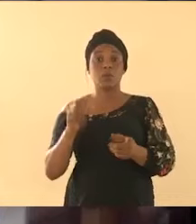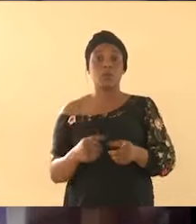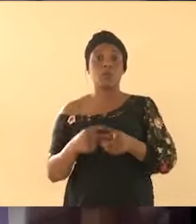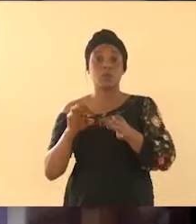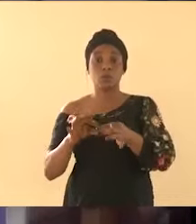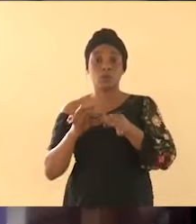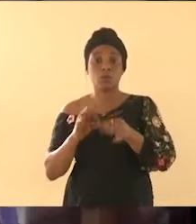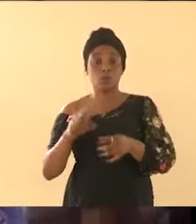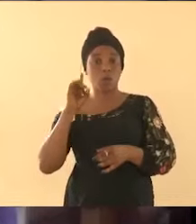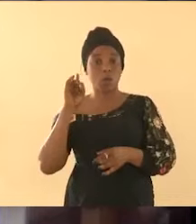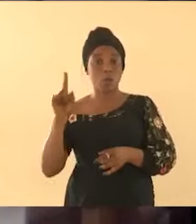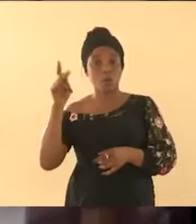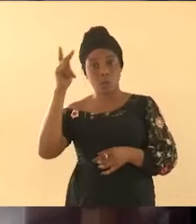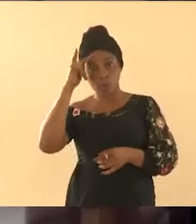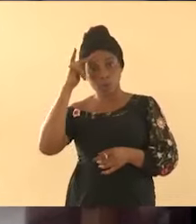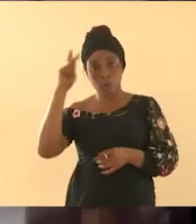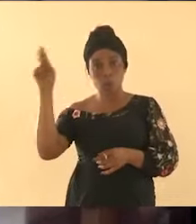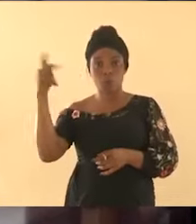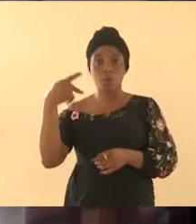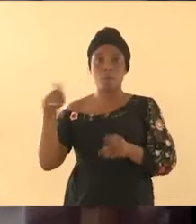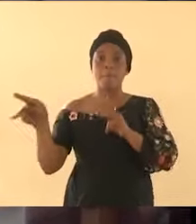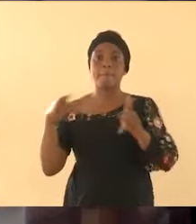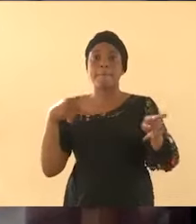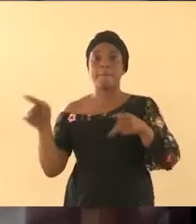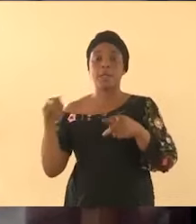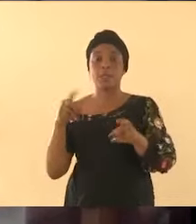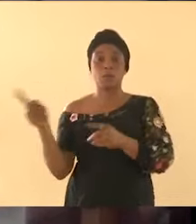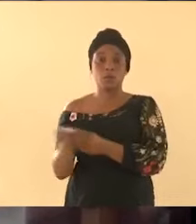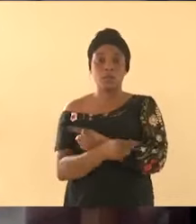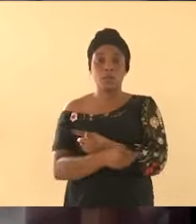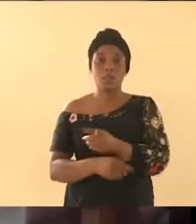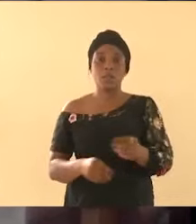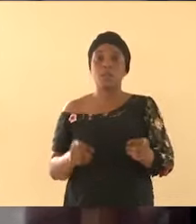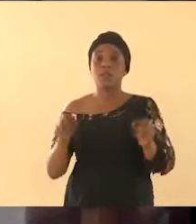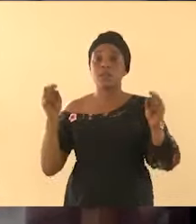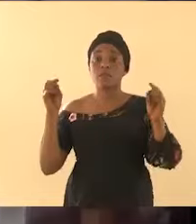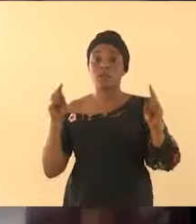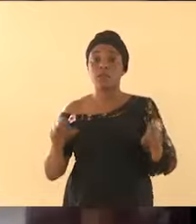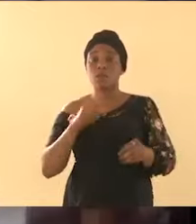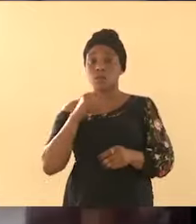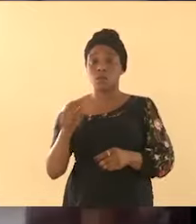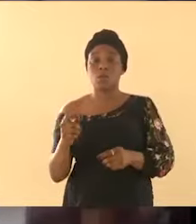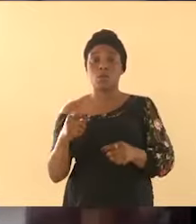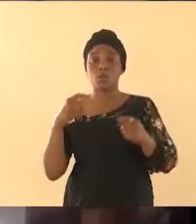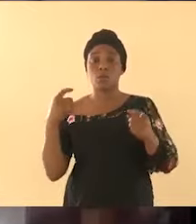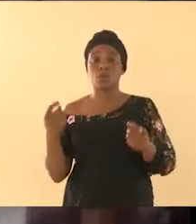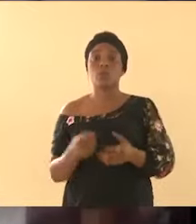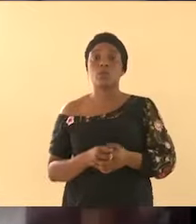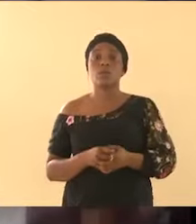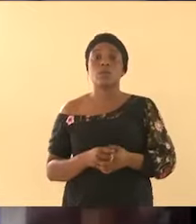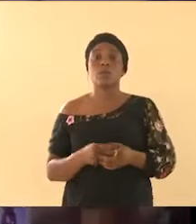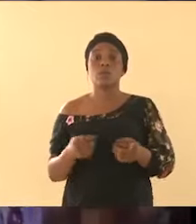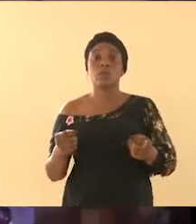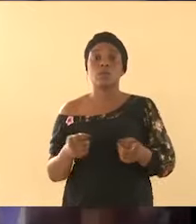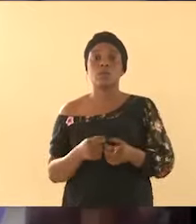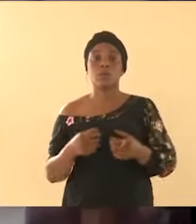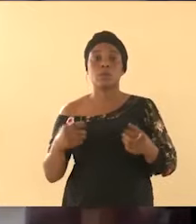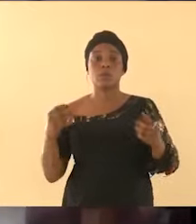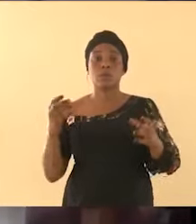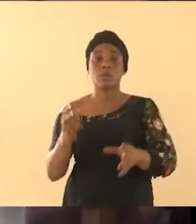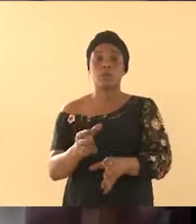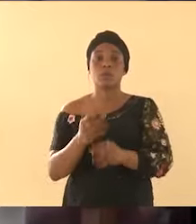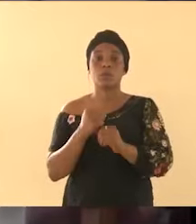one political party today. They didn't win election. They will join the next one the next day. If they didn't win election, they shift to the party in power. And that